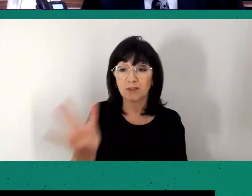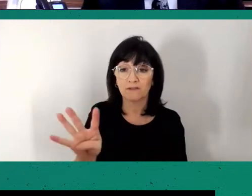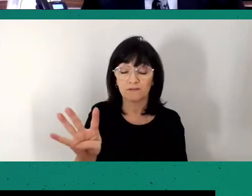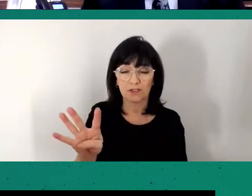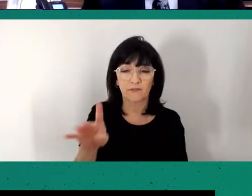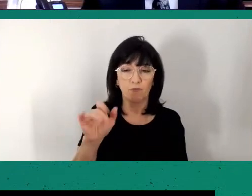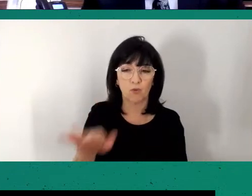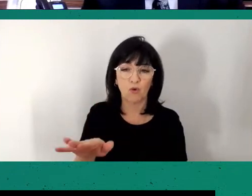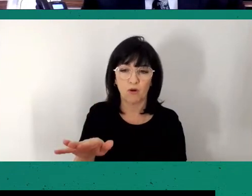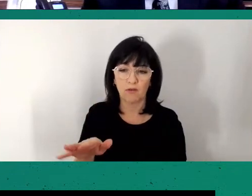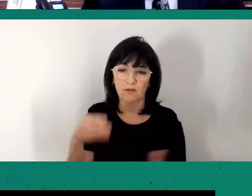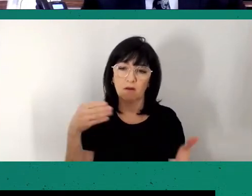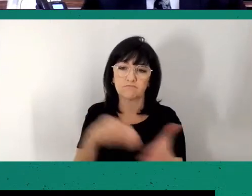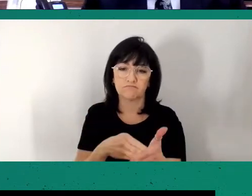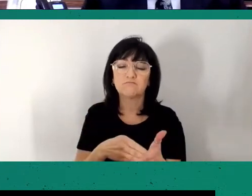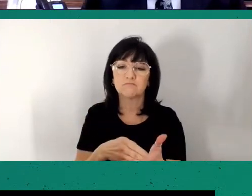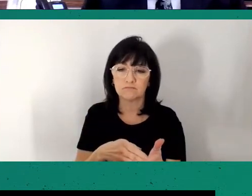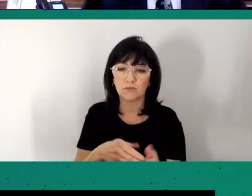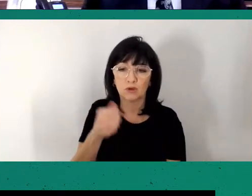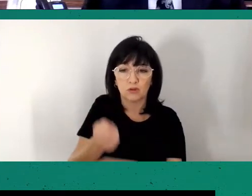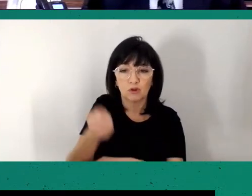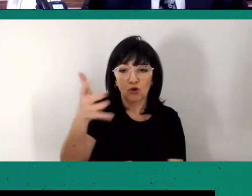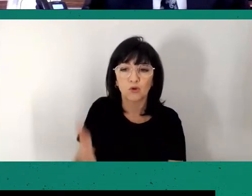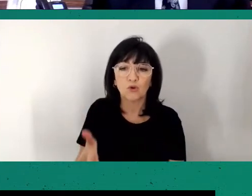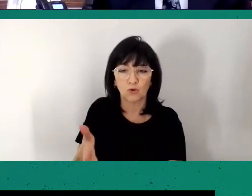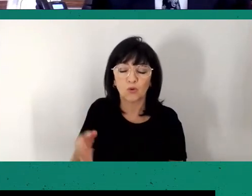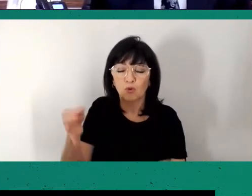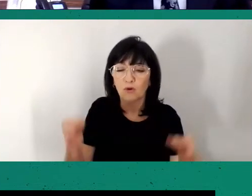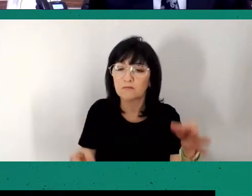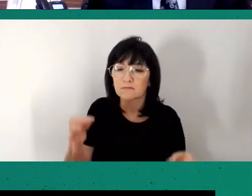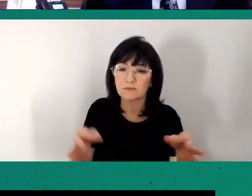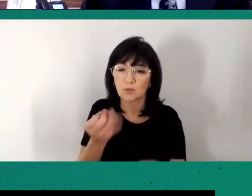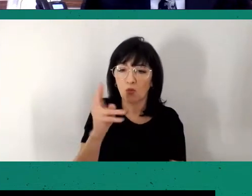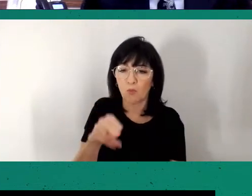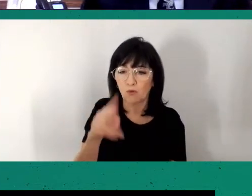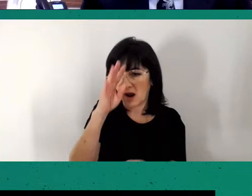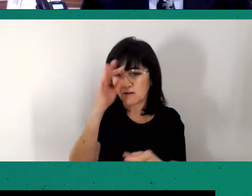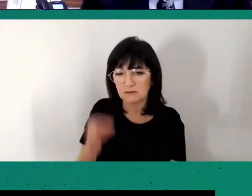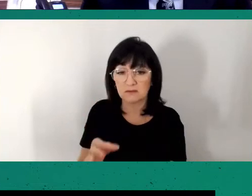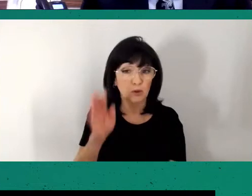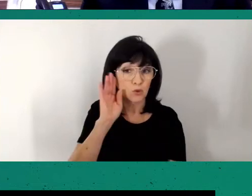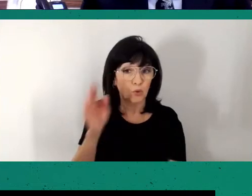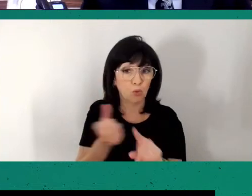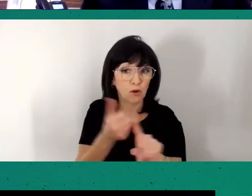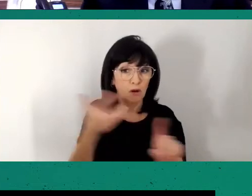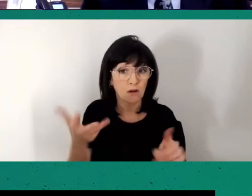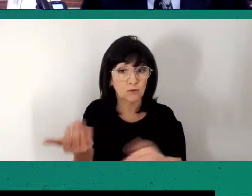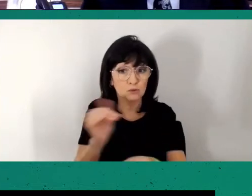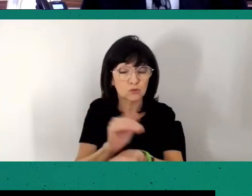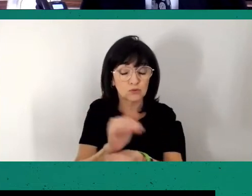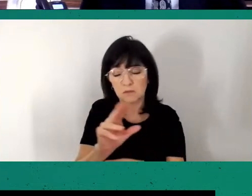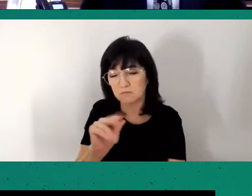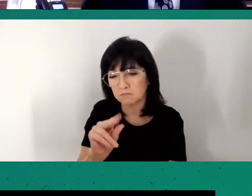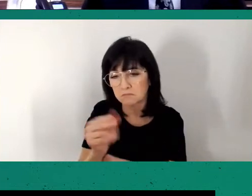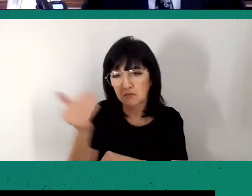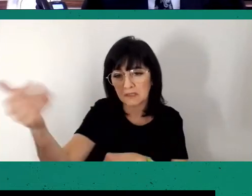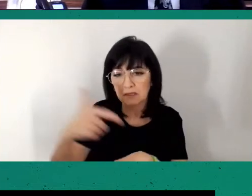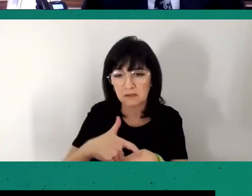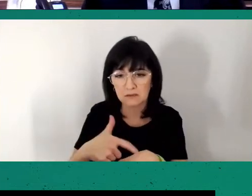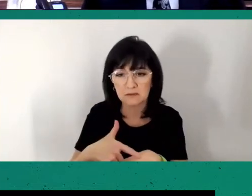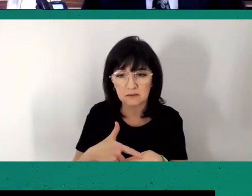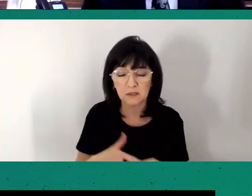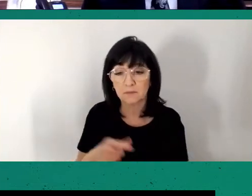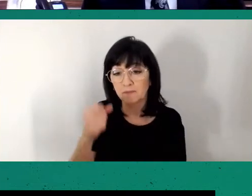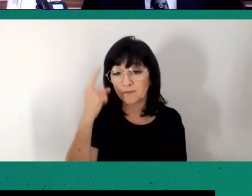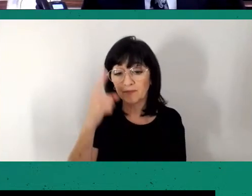up next time. In the colonial period, the emphasis was placed upon a Christian